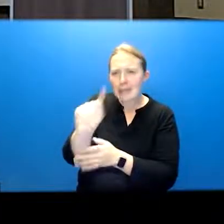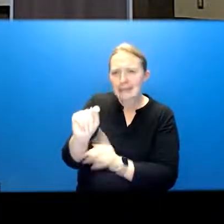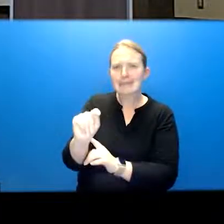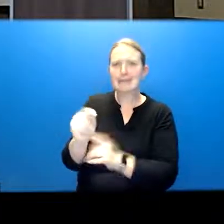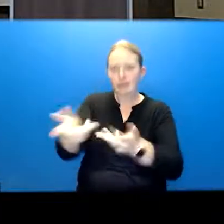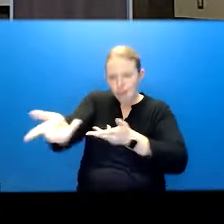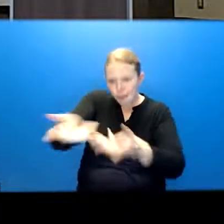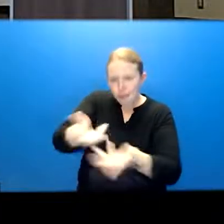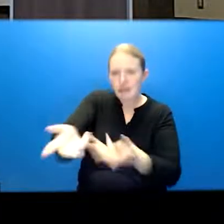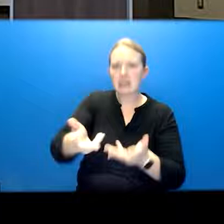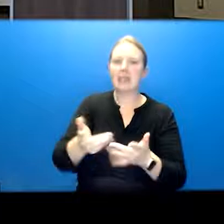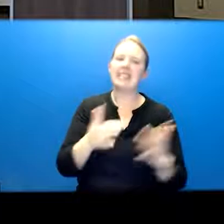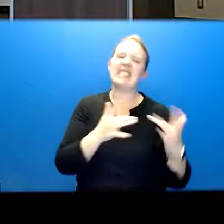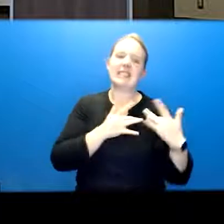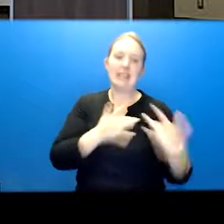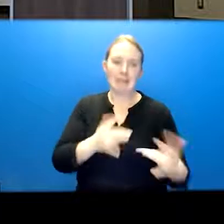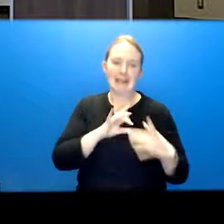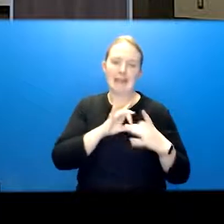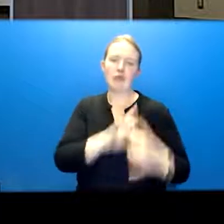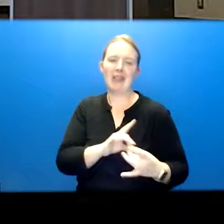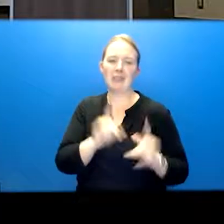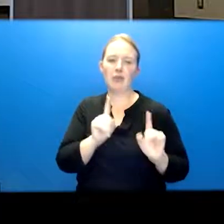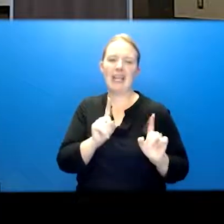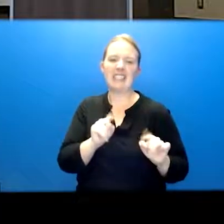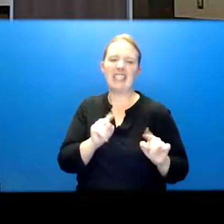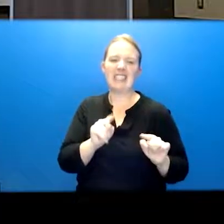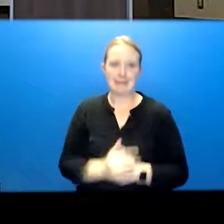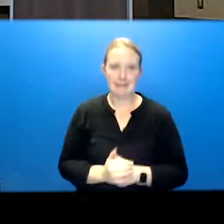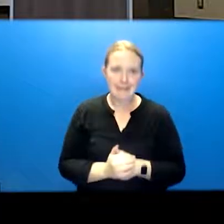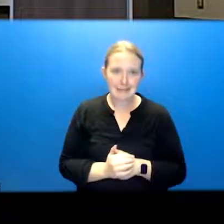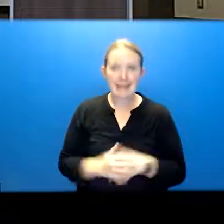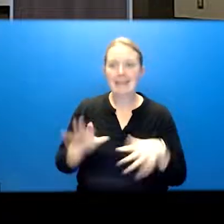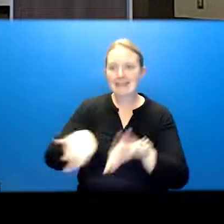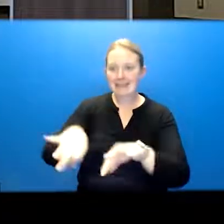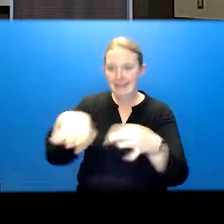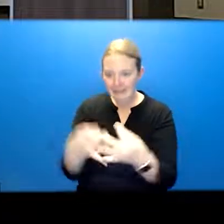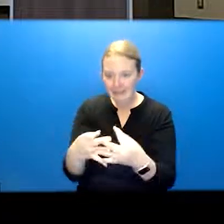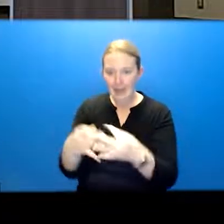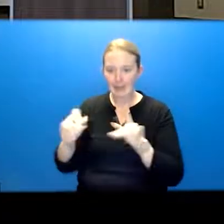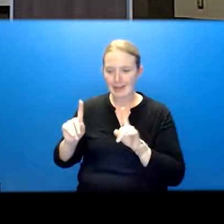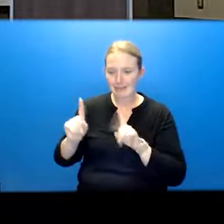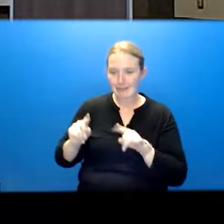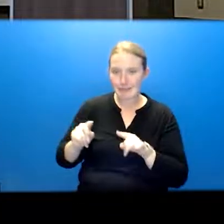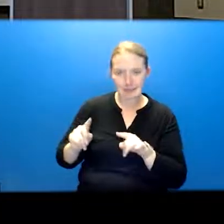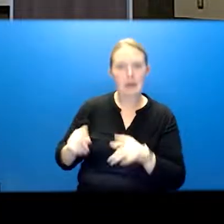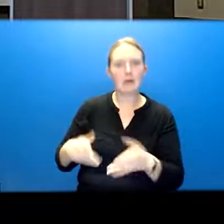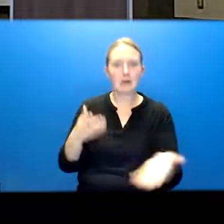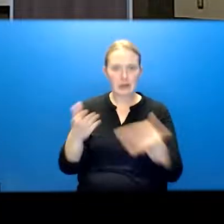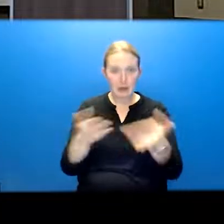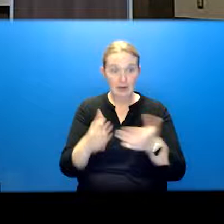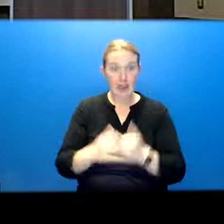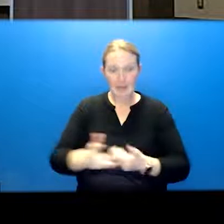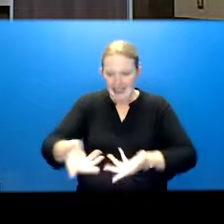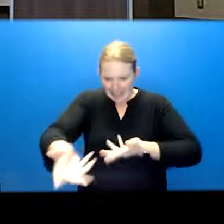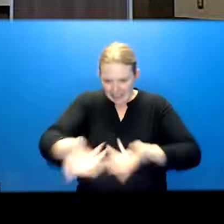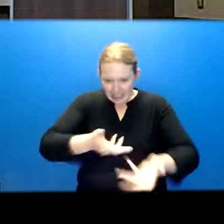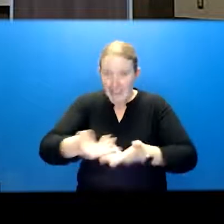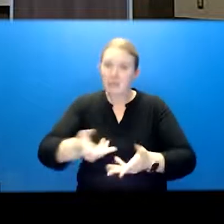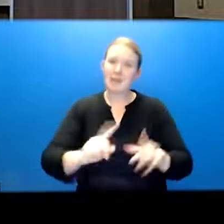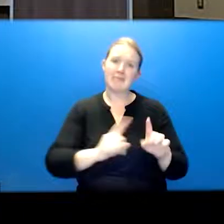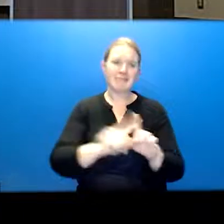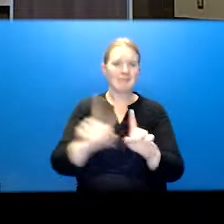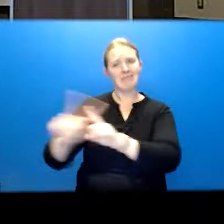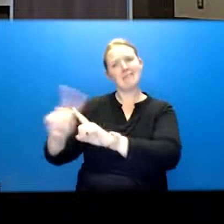on attendance. Our family members attending services, but engagement can be captured in many